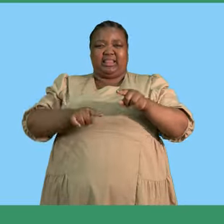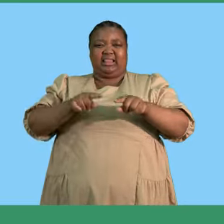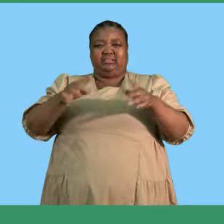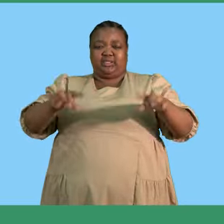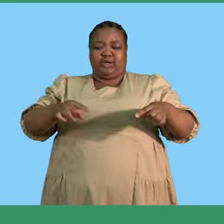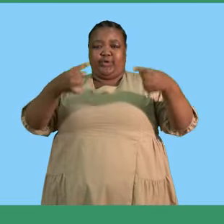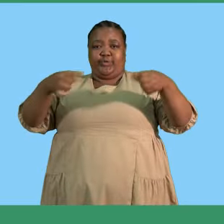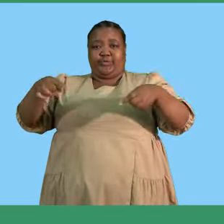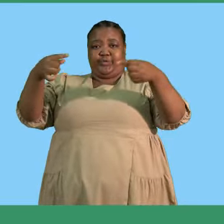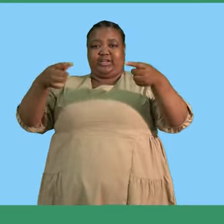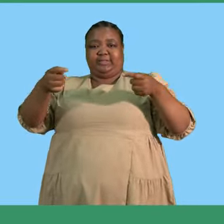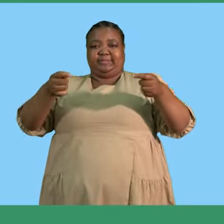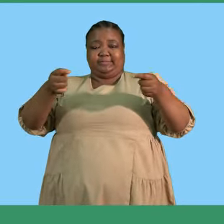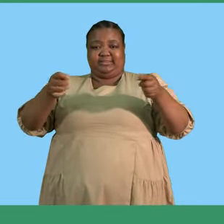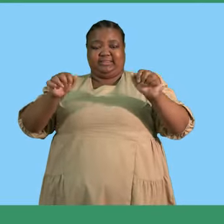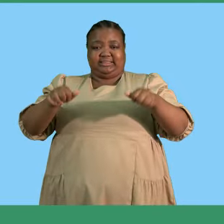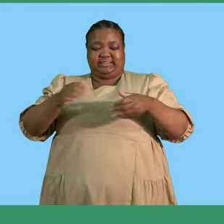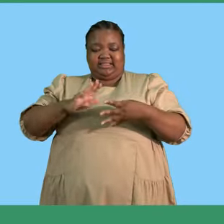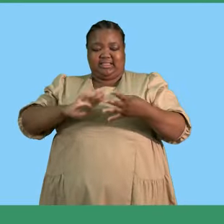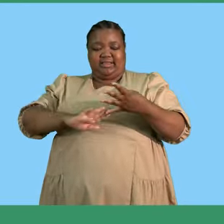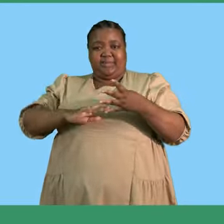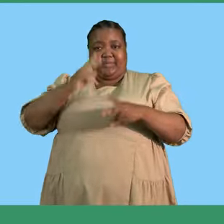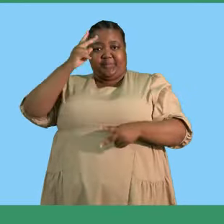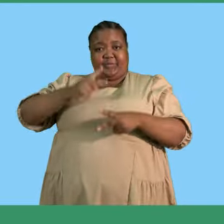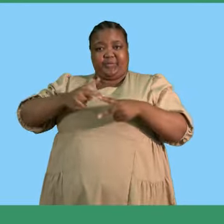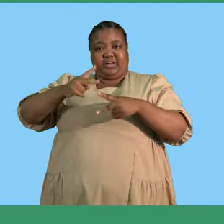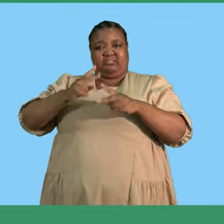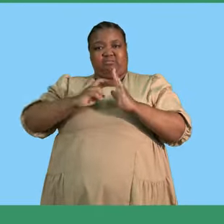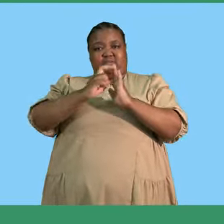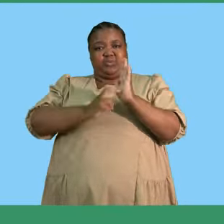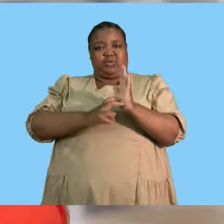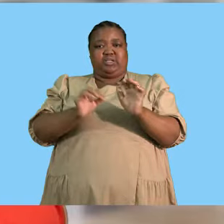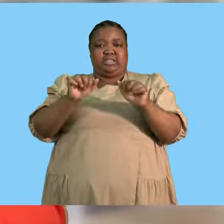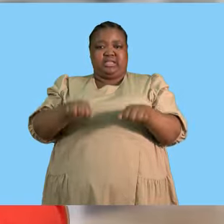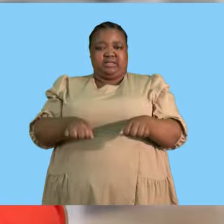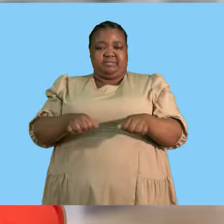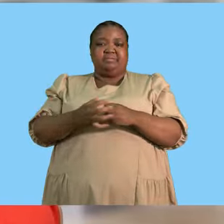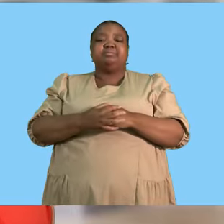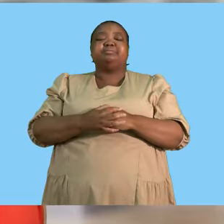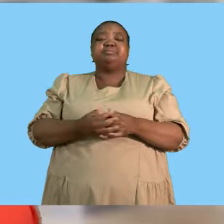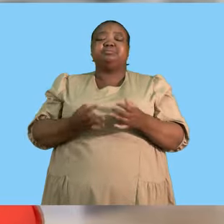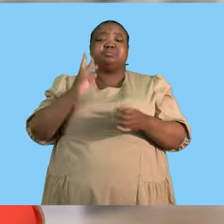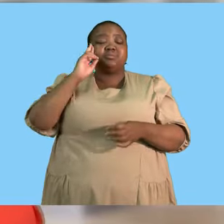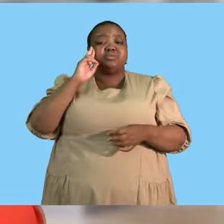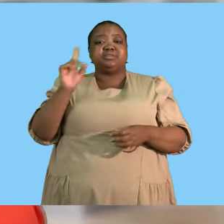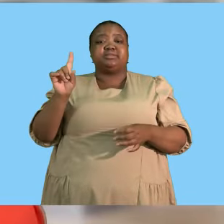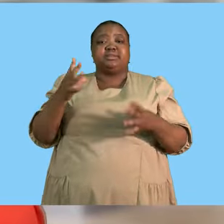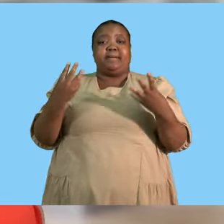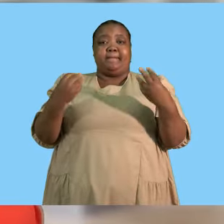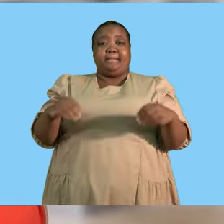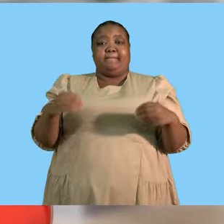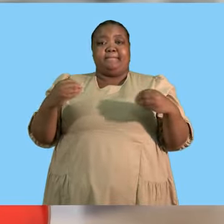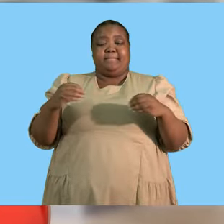ethics. Let's then look at our concept map. Now you will remember that business